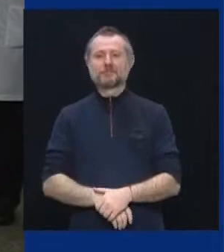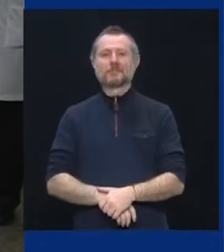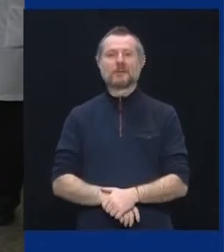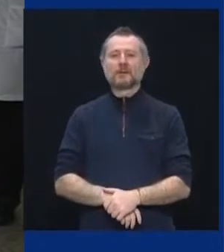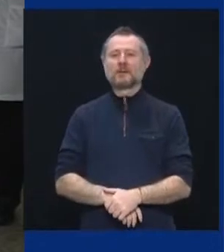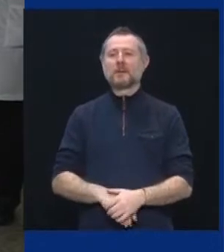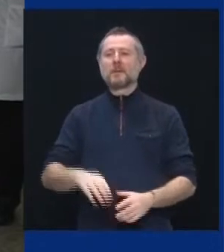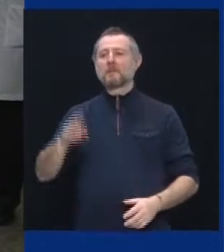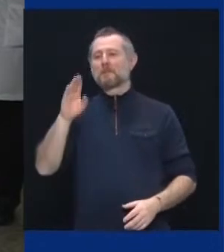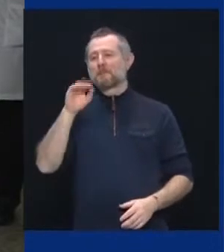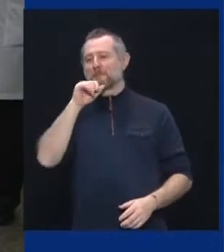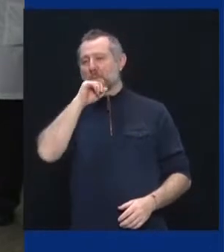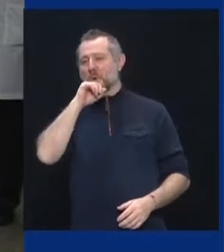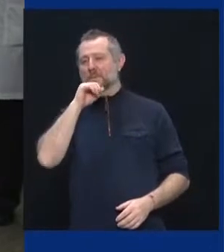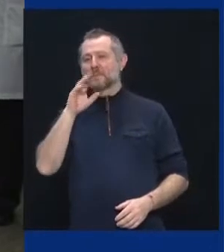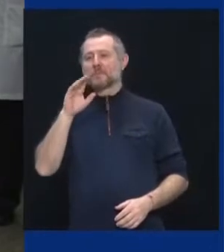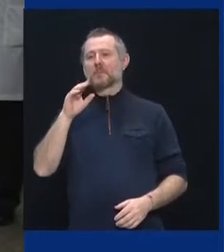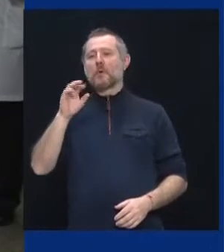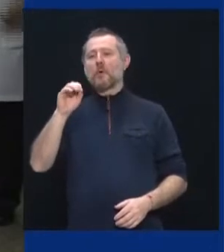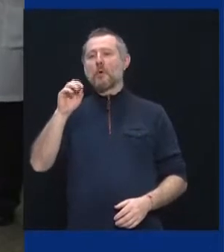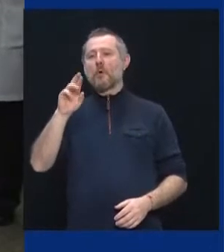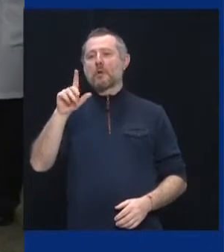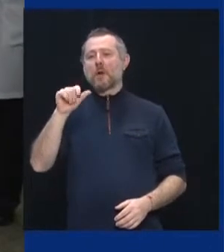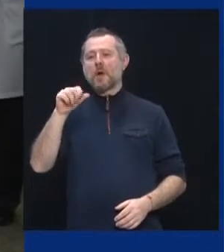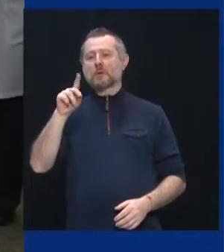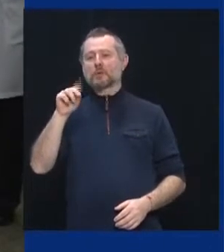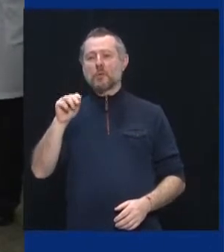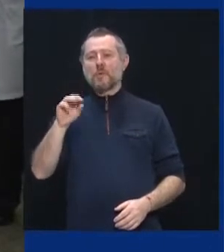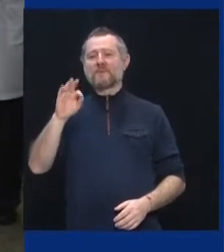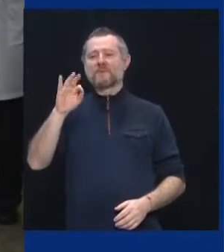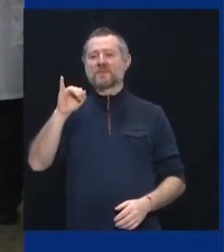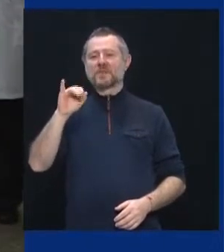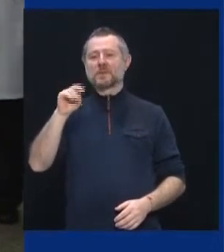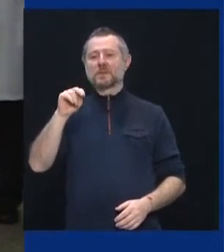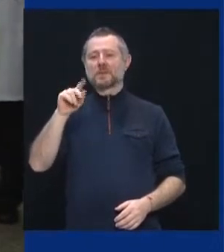Bishop Orlando Finlater. Yeah.